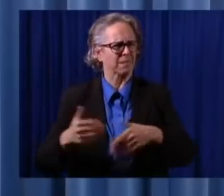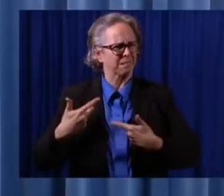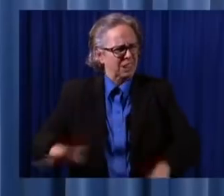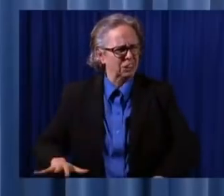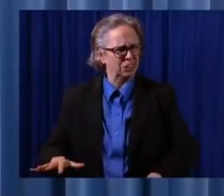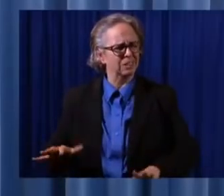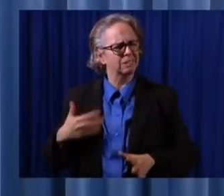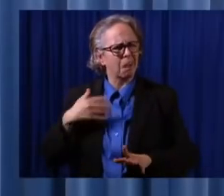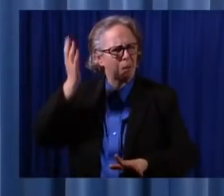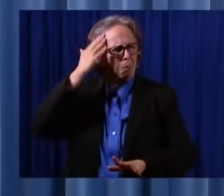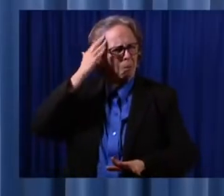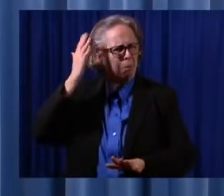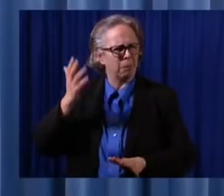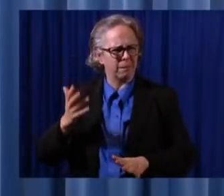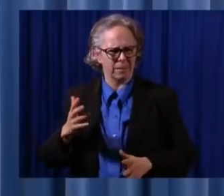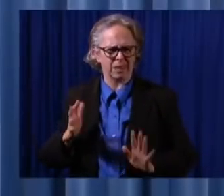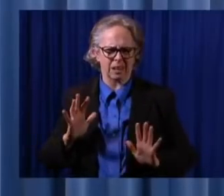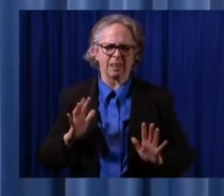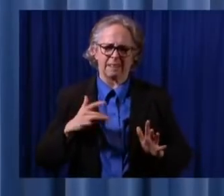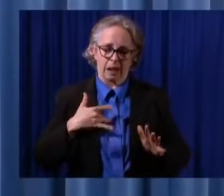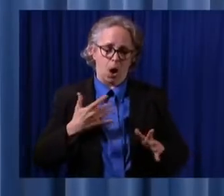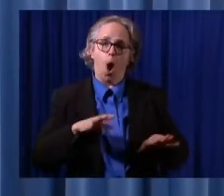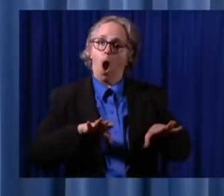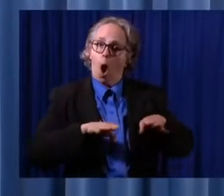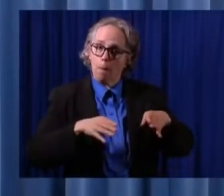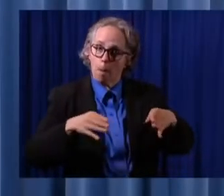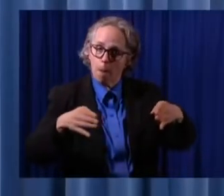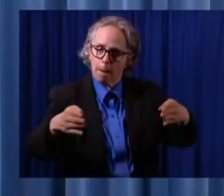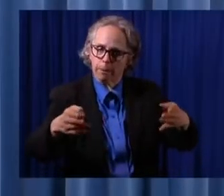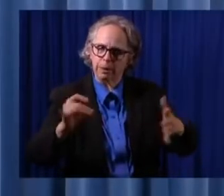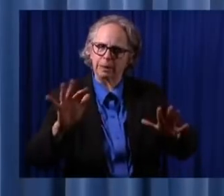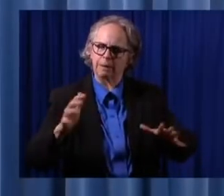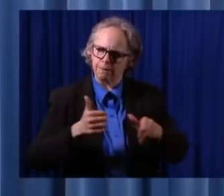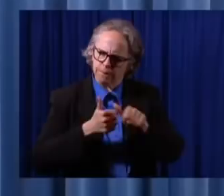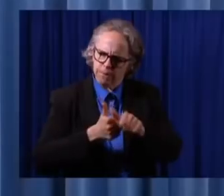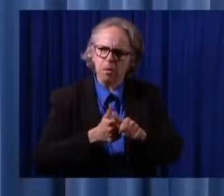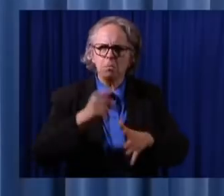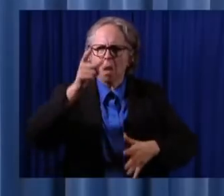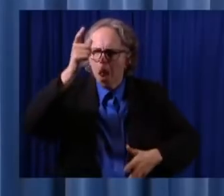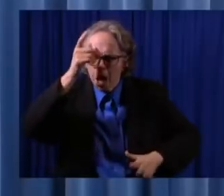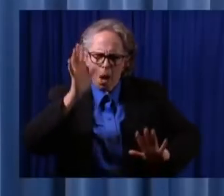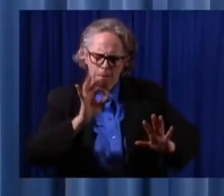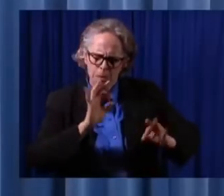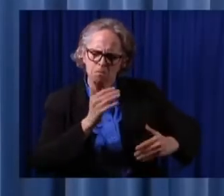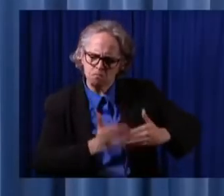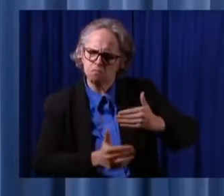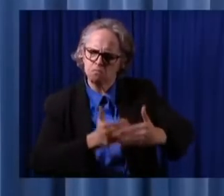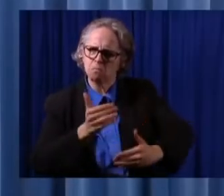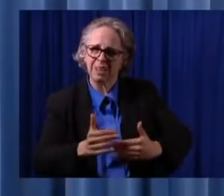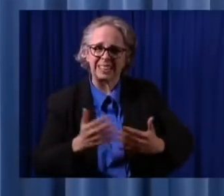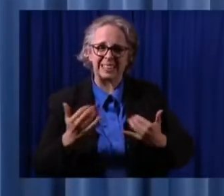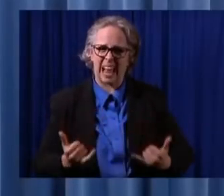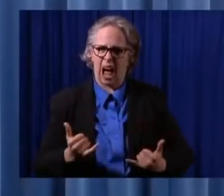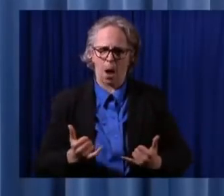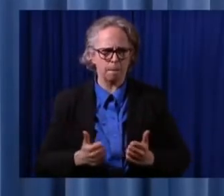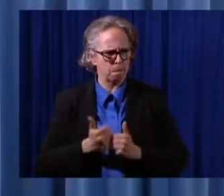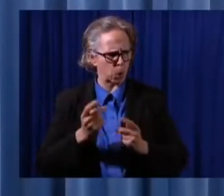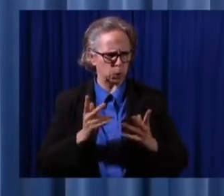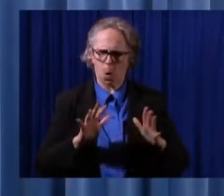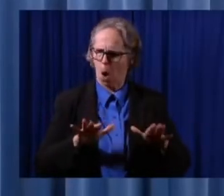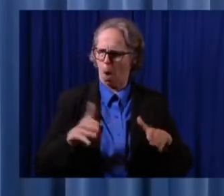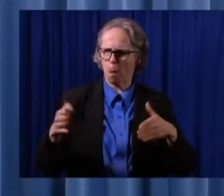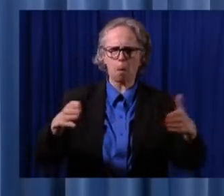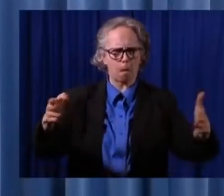logical order. Now that we have opened most everything, that is a